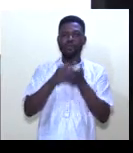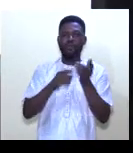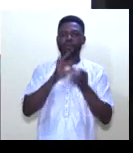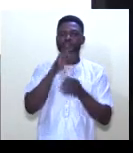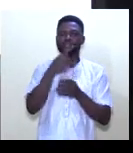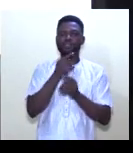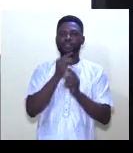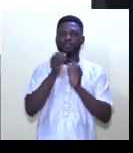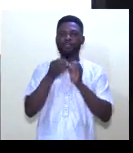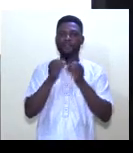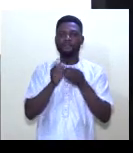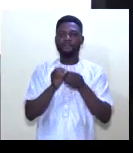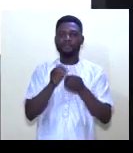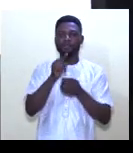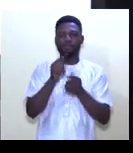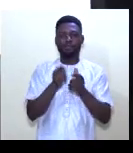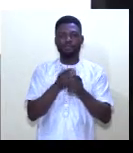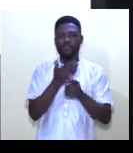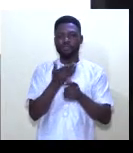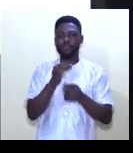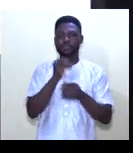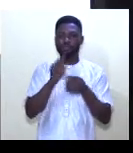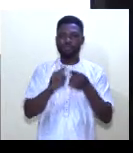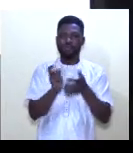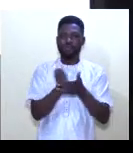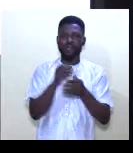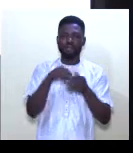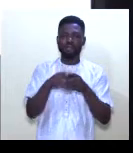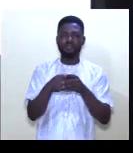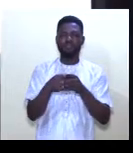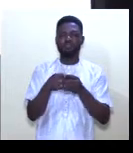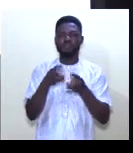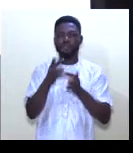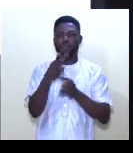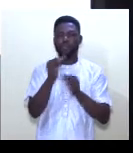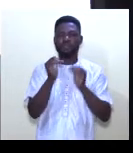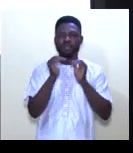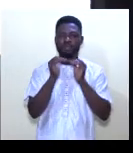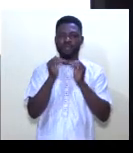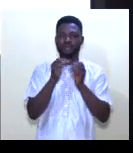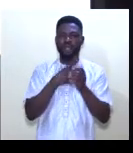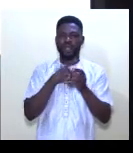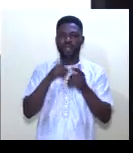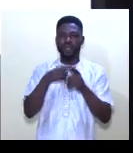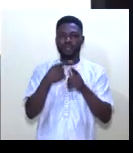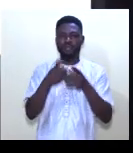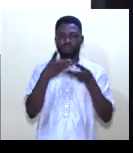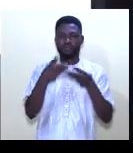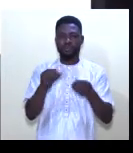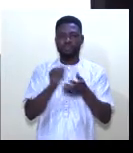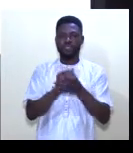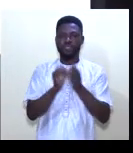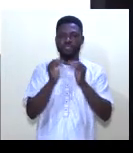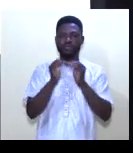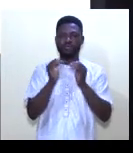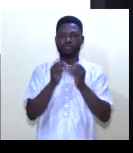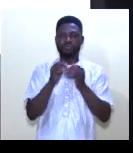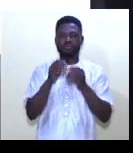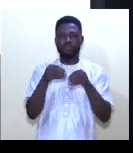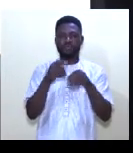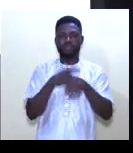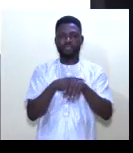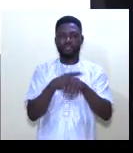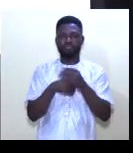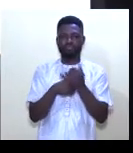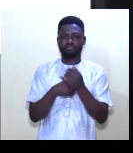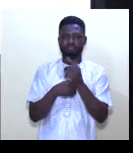27. What is the number? Now you first need to write this in form of an equation, and then you need to solve that equation.